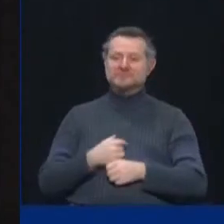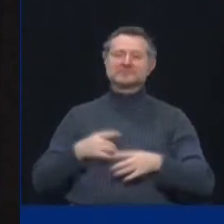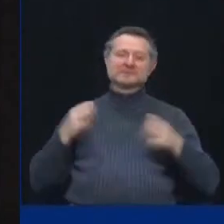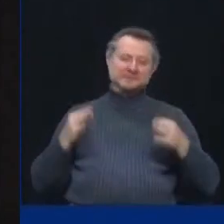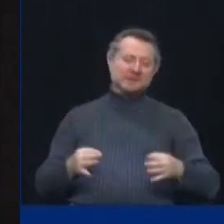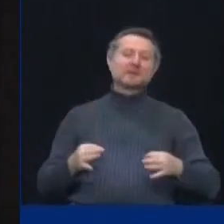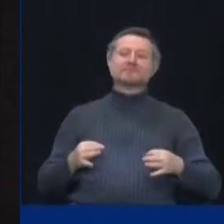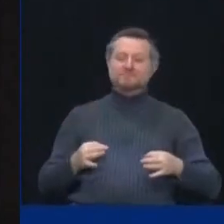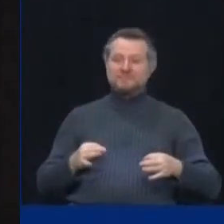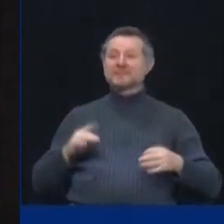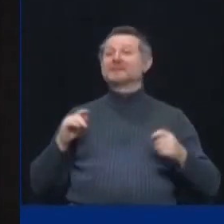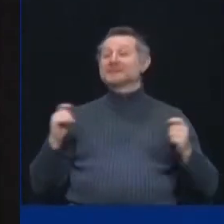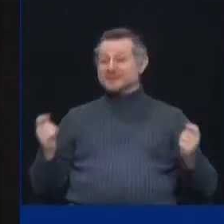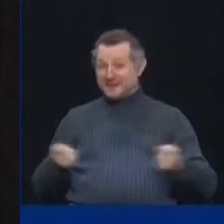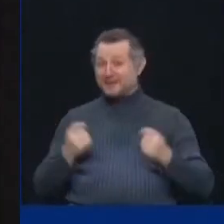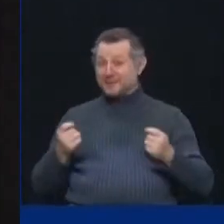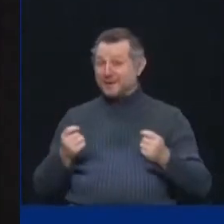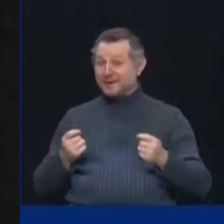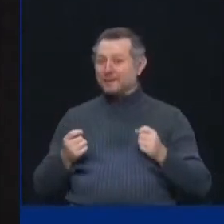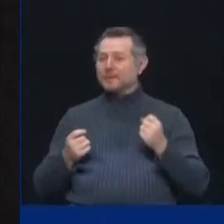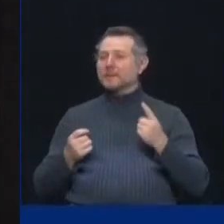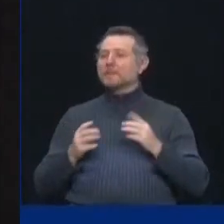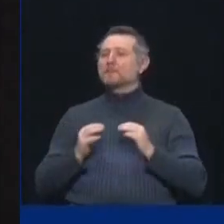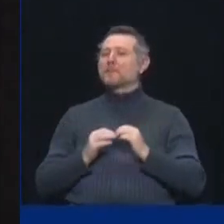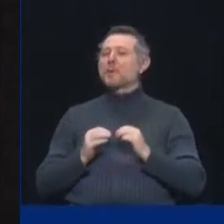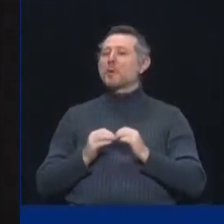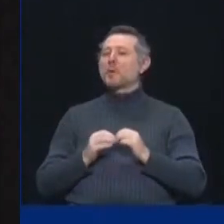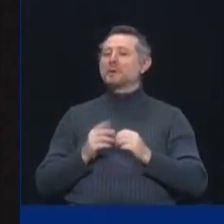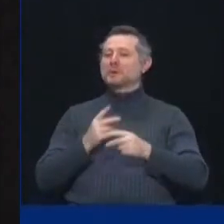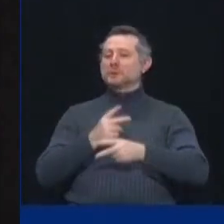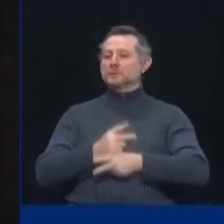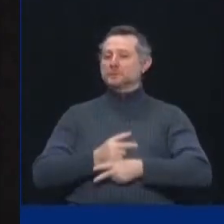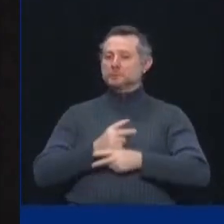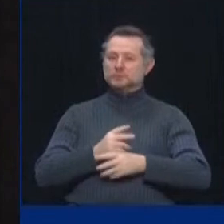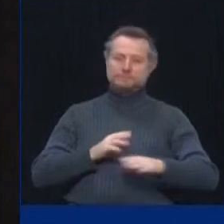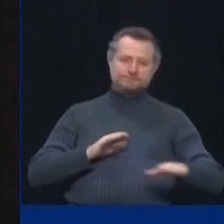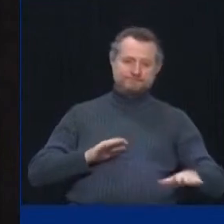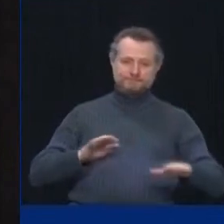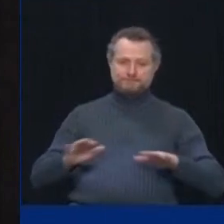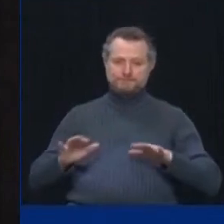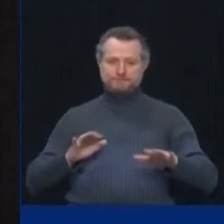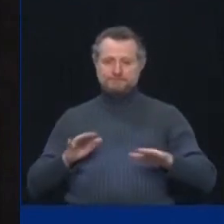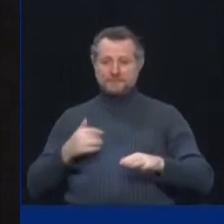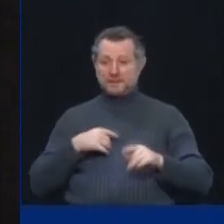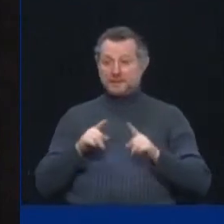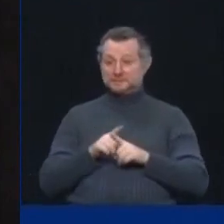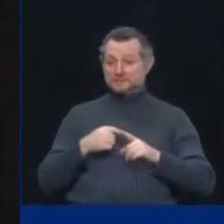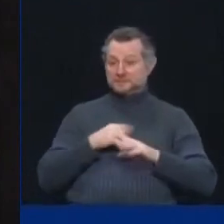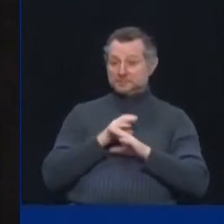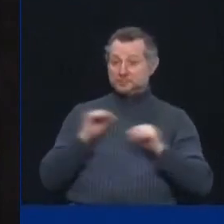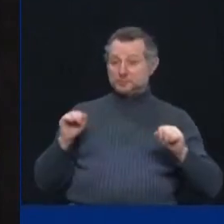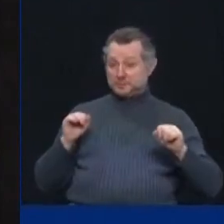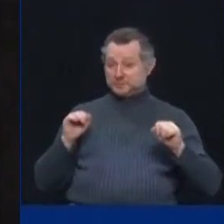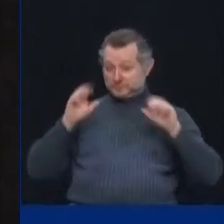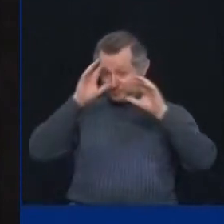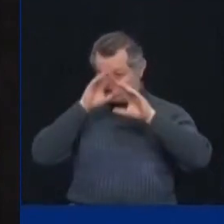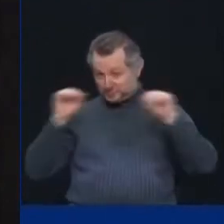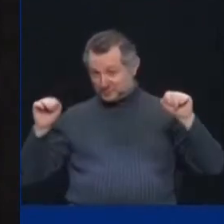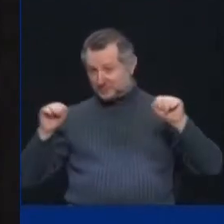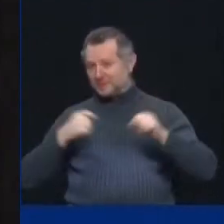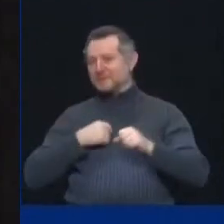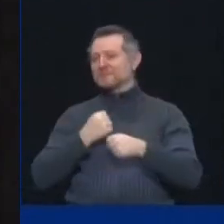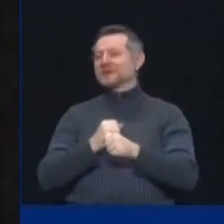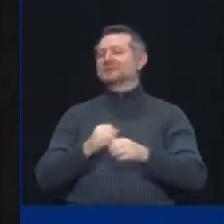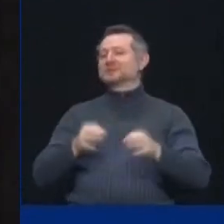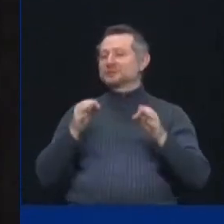celebrate our borough. And so I'm going to take executive privileges here, and I'm going to make this visit by the governor and this